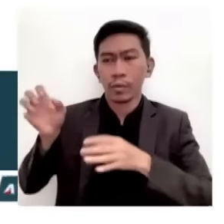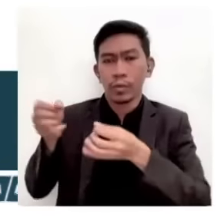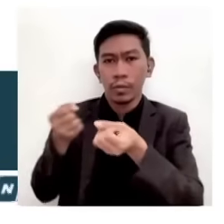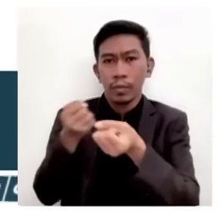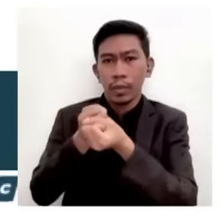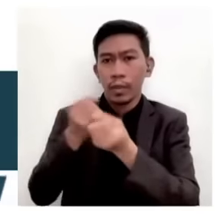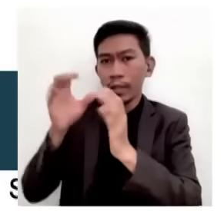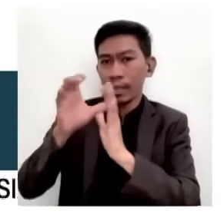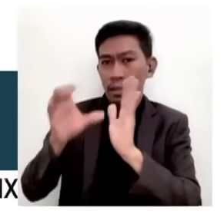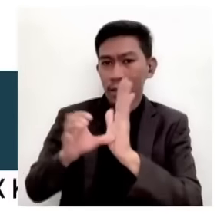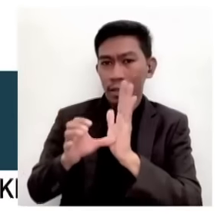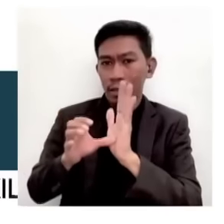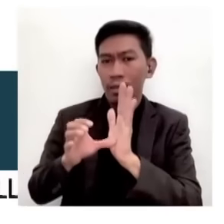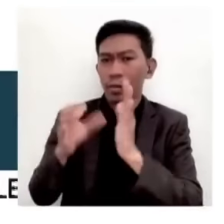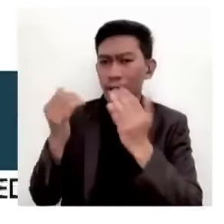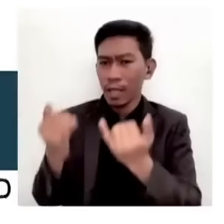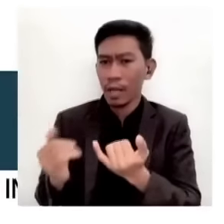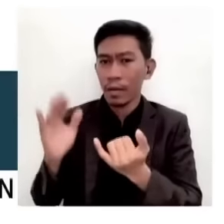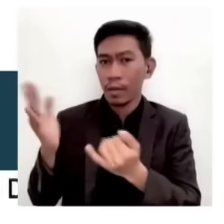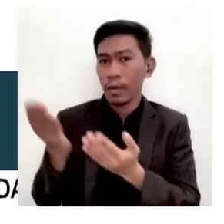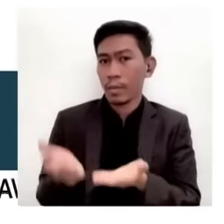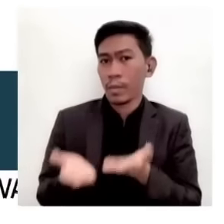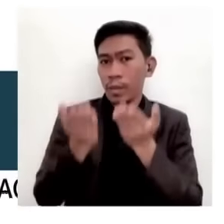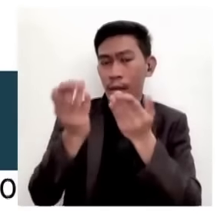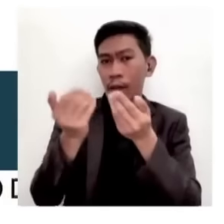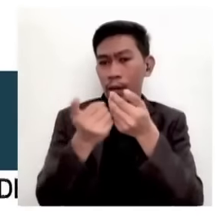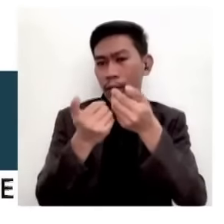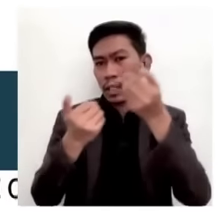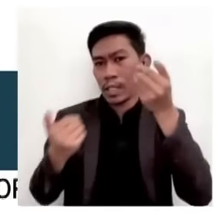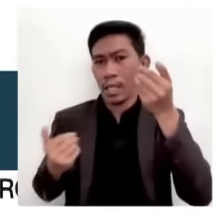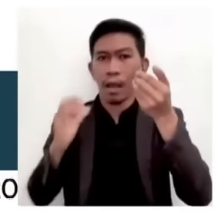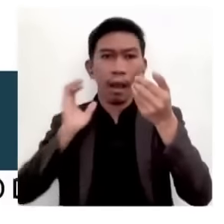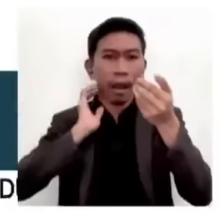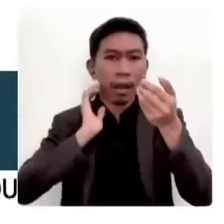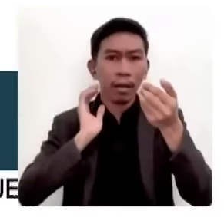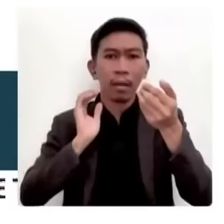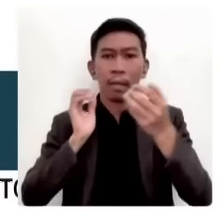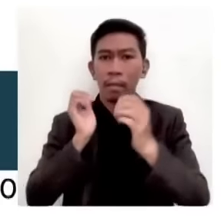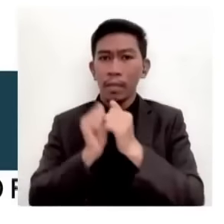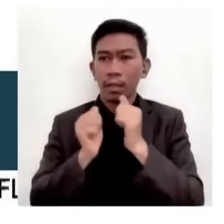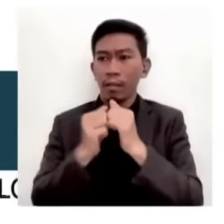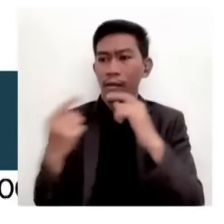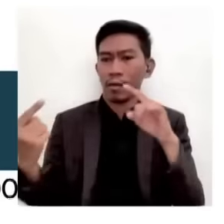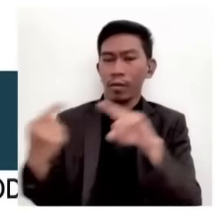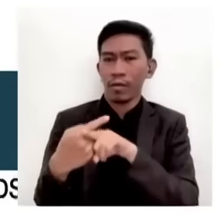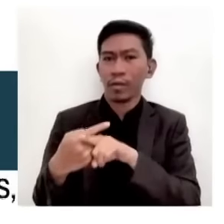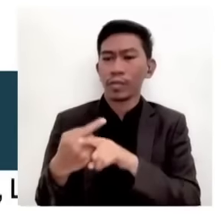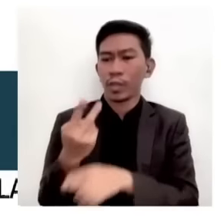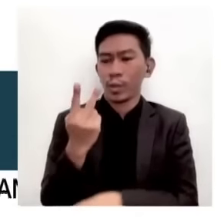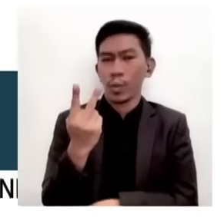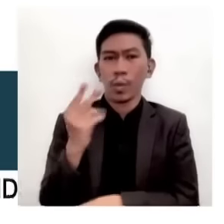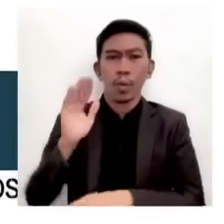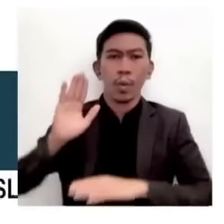to secede not a betrayal now of those two oaths that you took, Congressman?